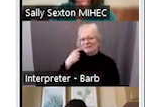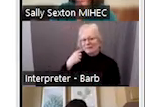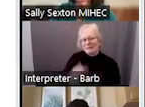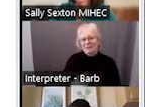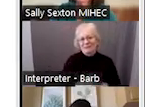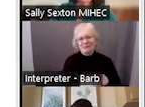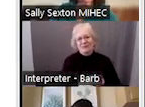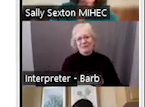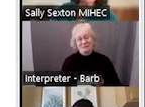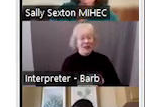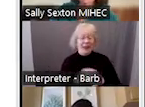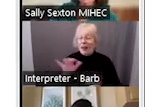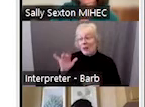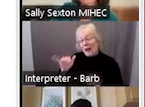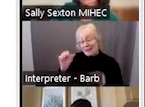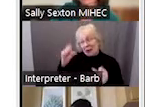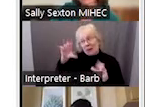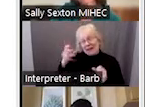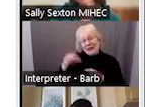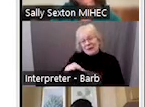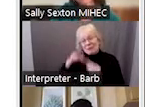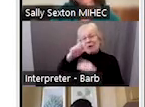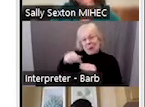Well, that is amazing and uniquely you.